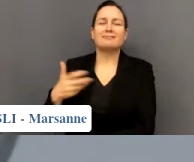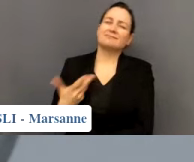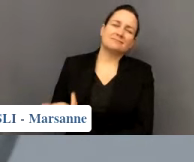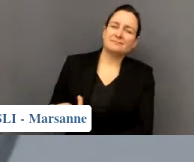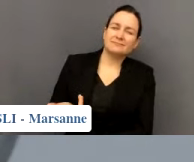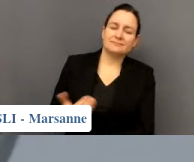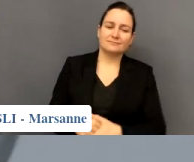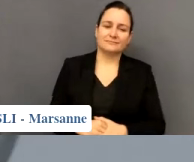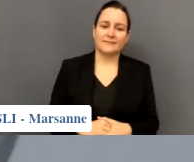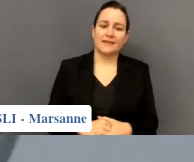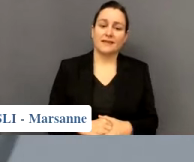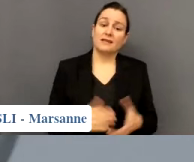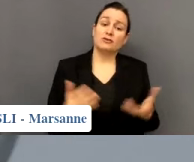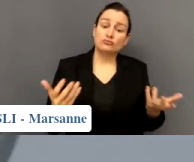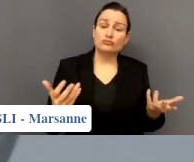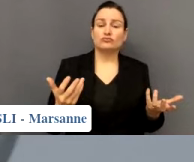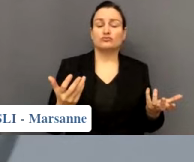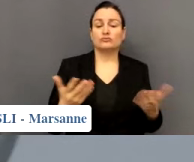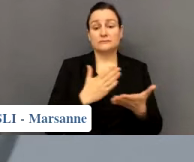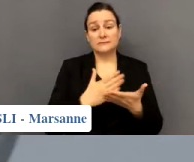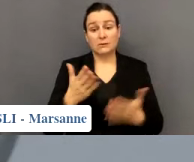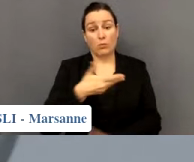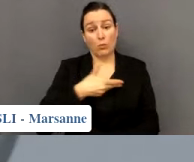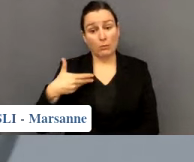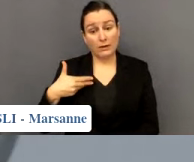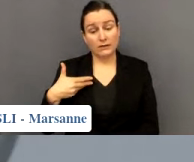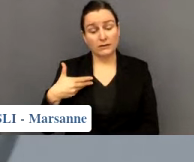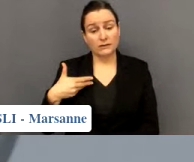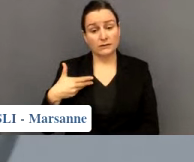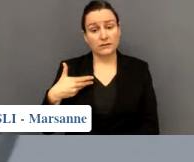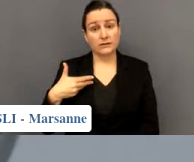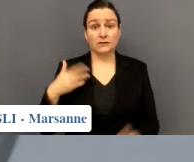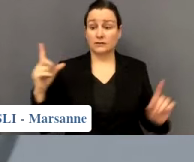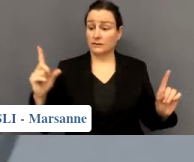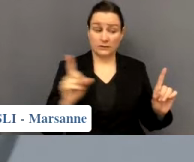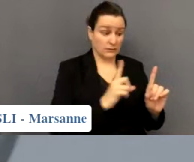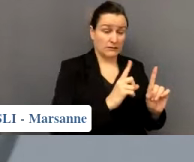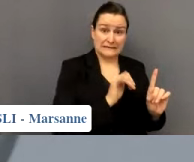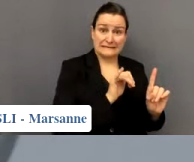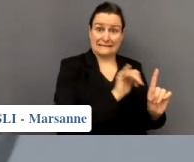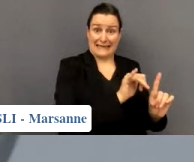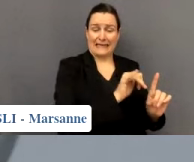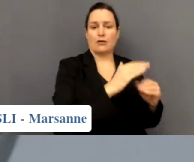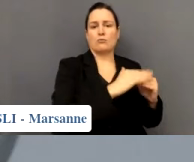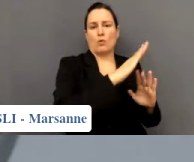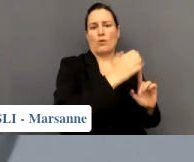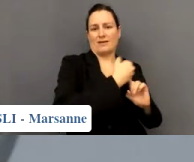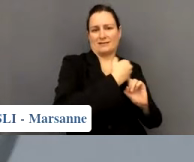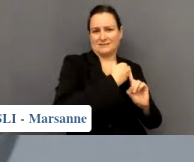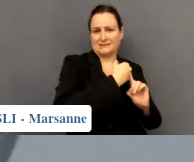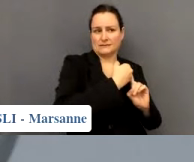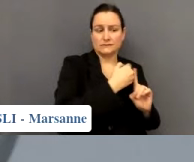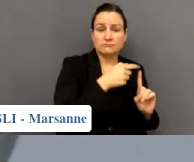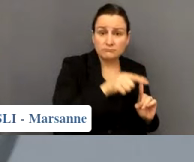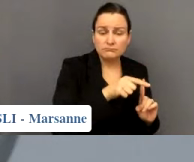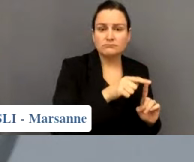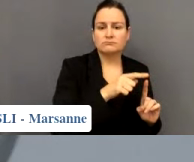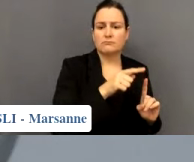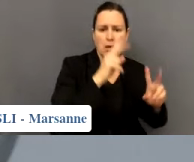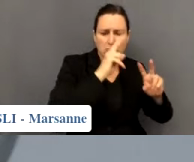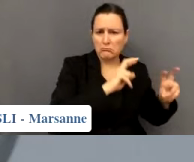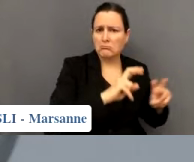experience intimate partner violence. In other words, these factors were not on their own protective mechanisms.